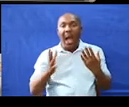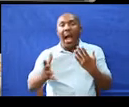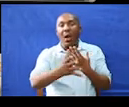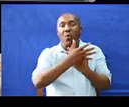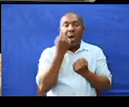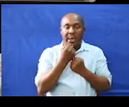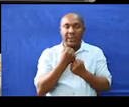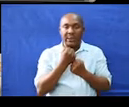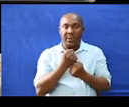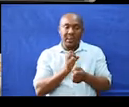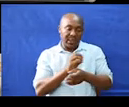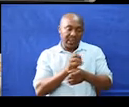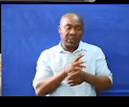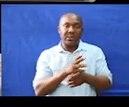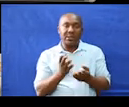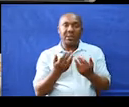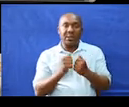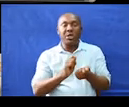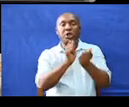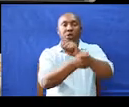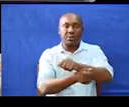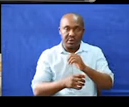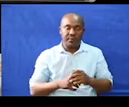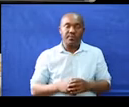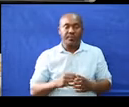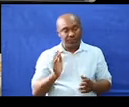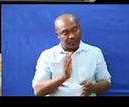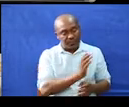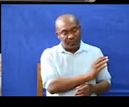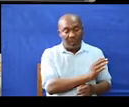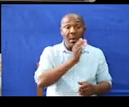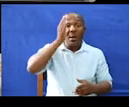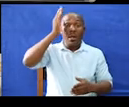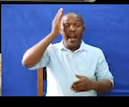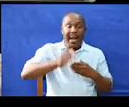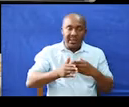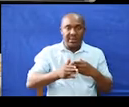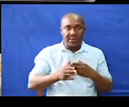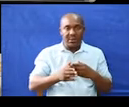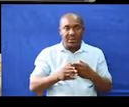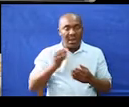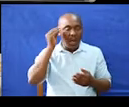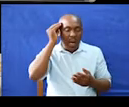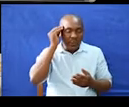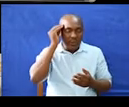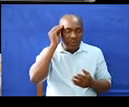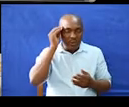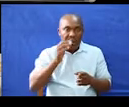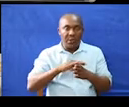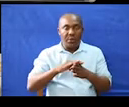And the last assumption, the disuse of some organs in our